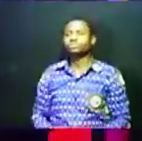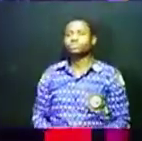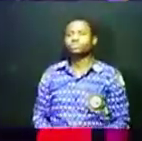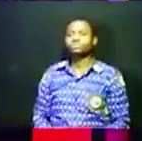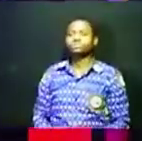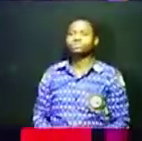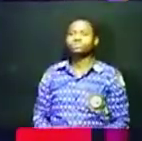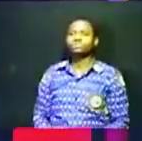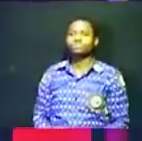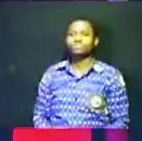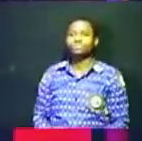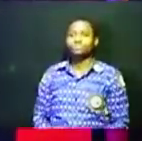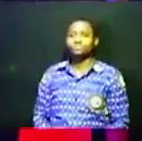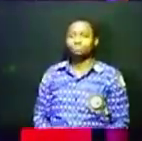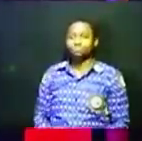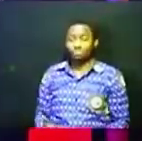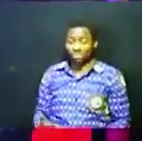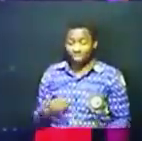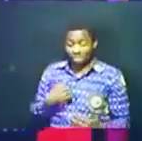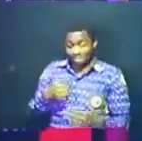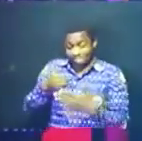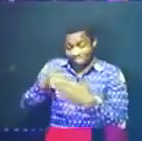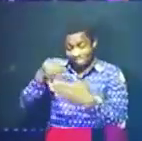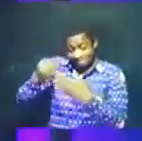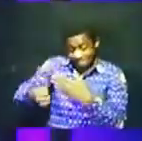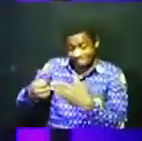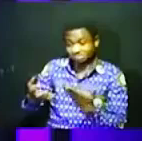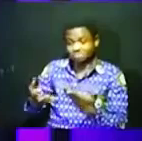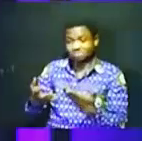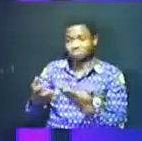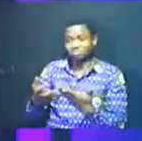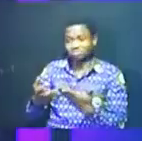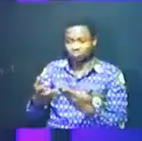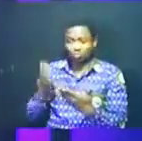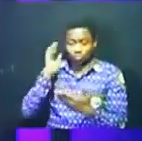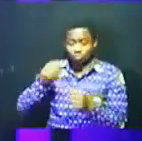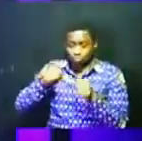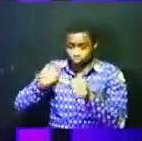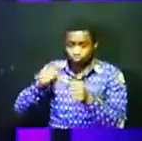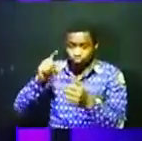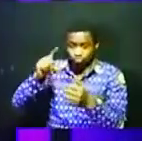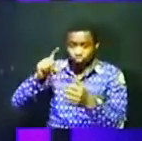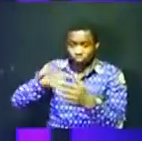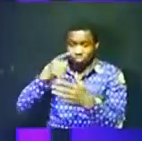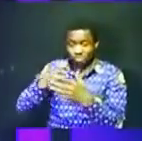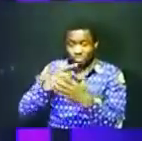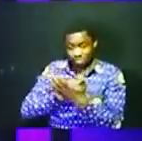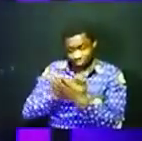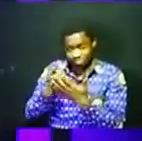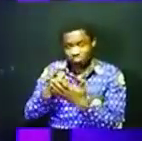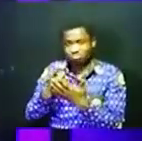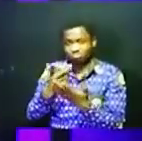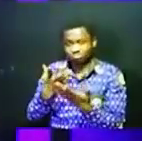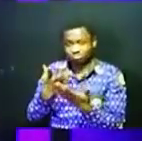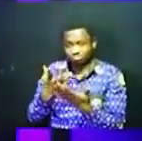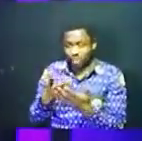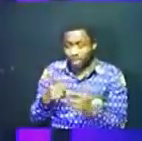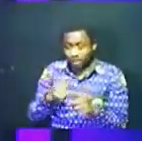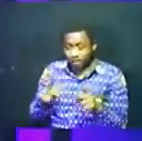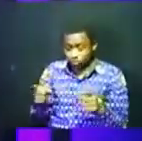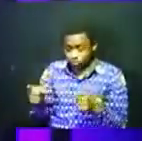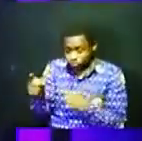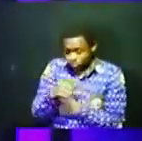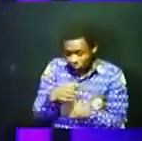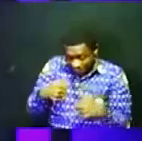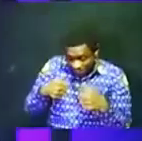that you are a good Christian. Now, as I end, we'll continue next week. But as I bring today's message